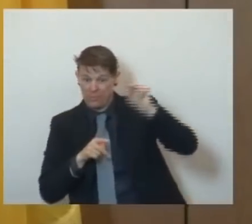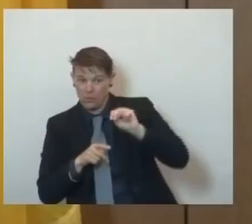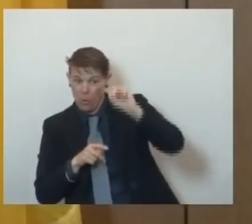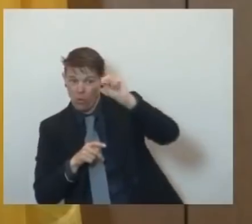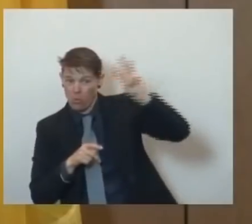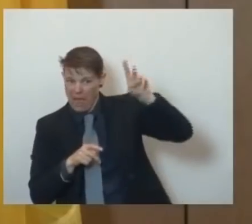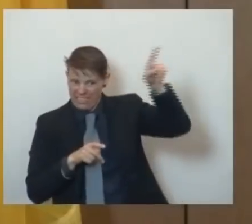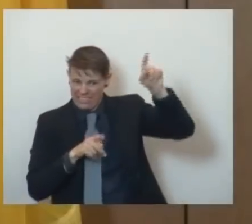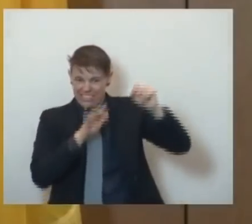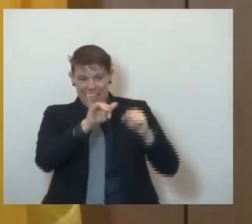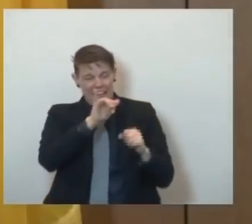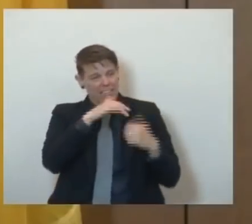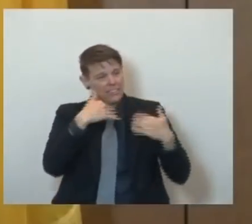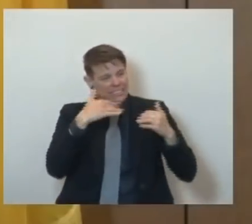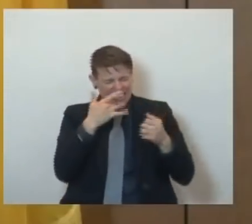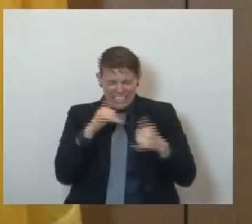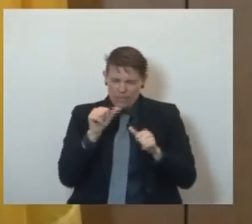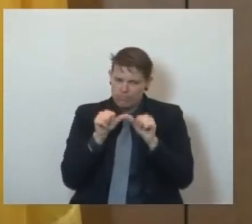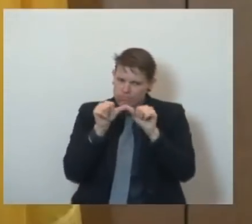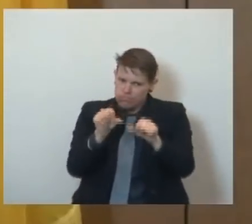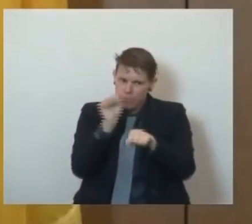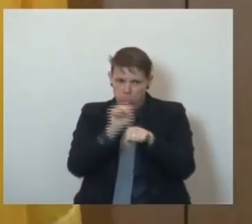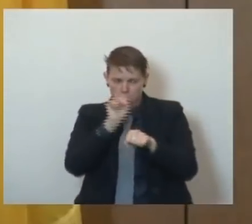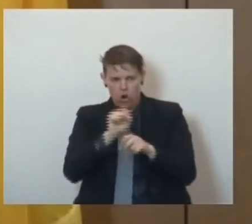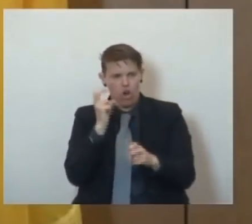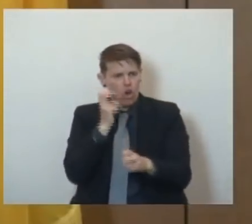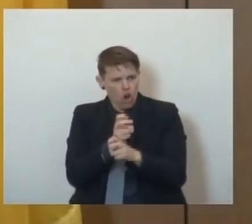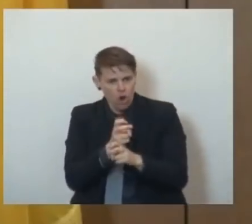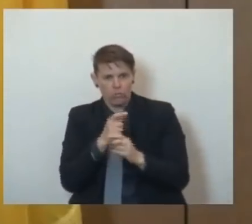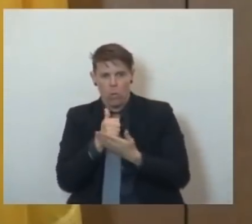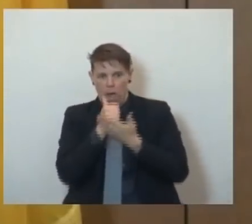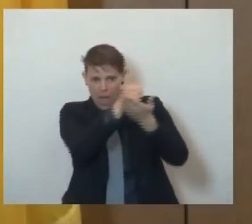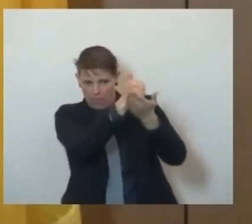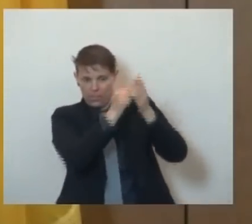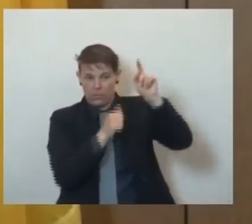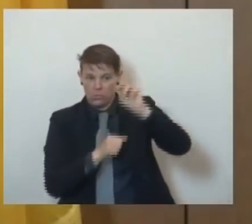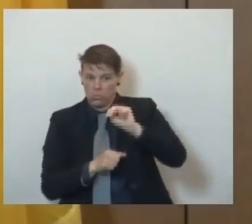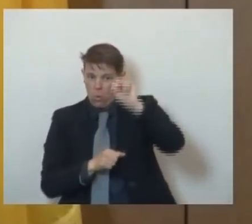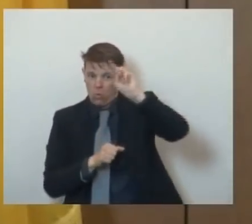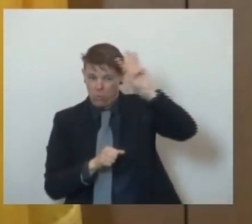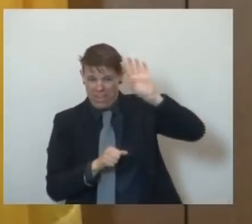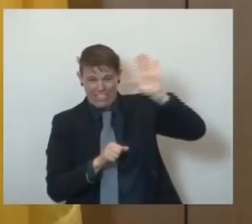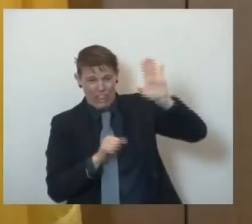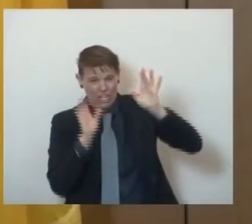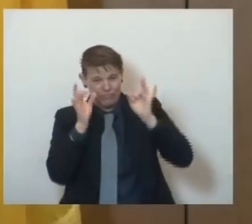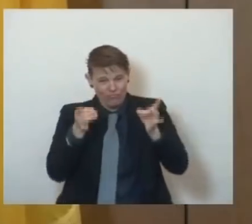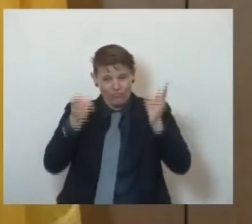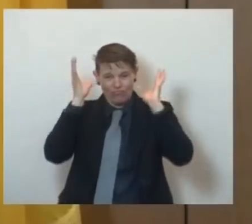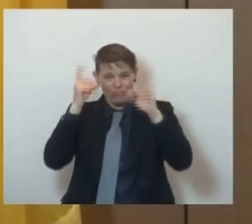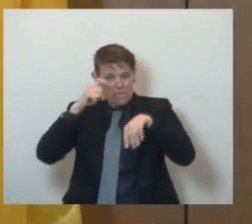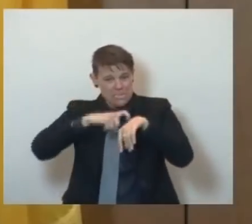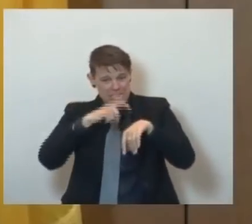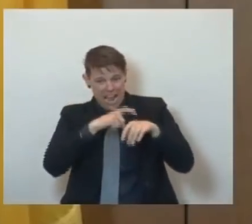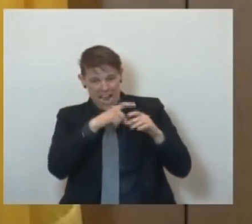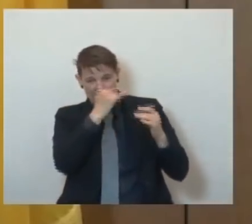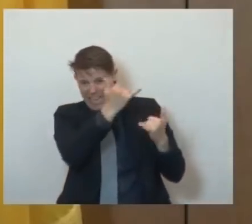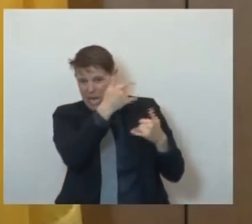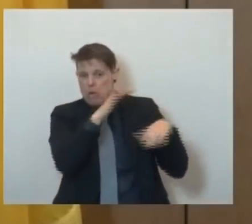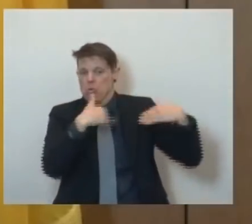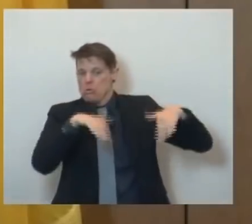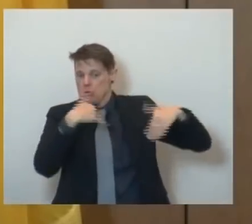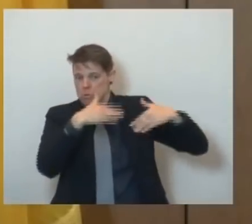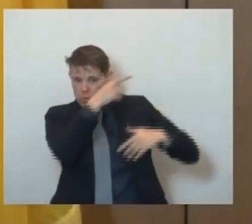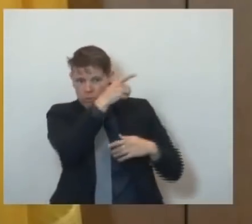support them and help them through their higher transmission rates. And we believe we can also